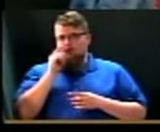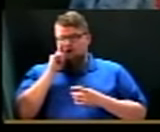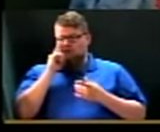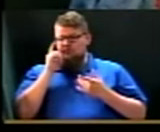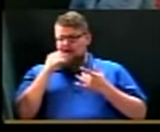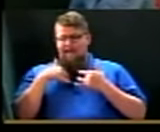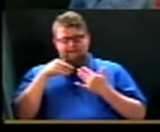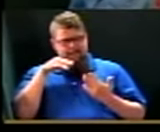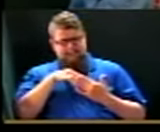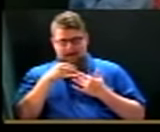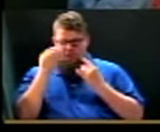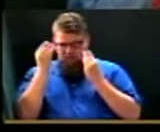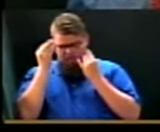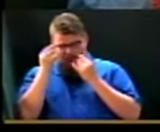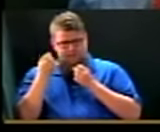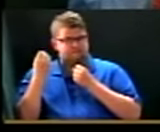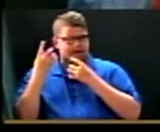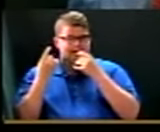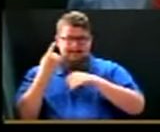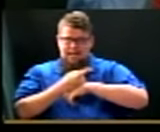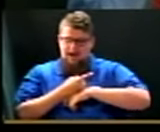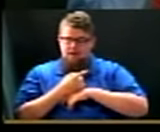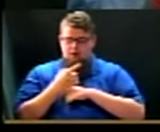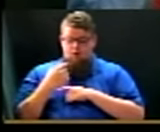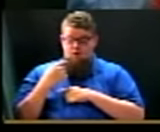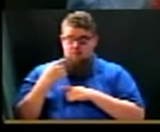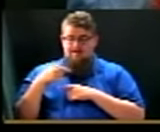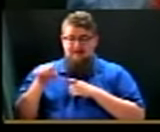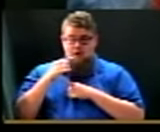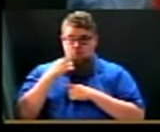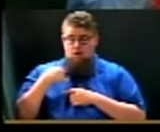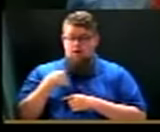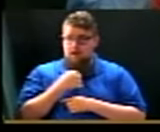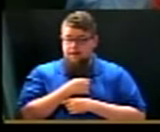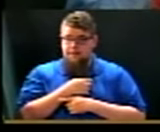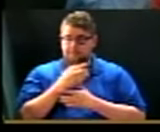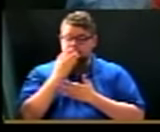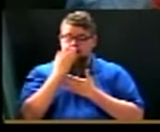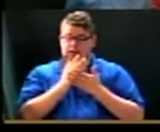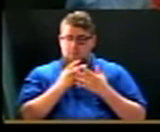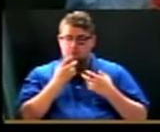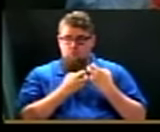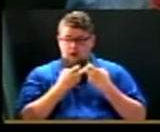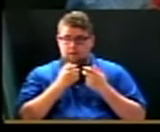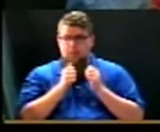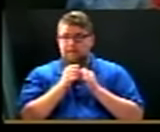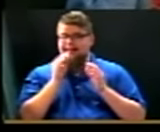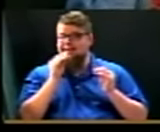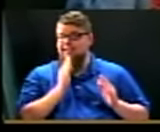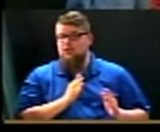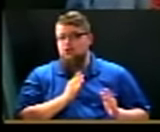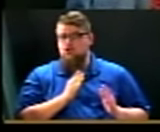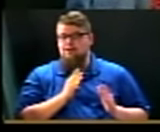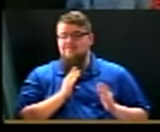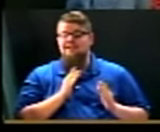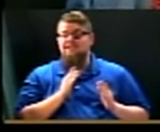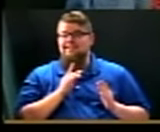about for days now, we were told that some of the problems with the teachers were that